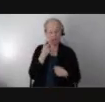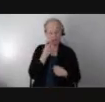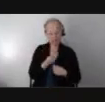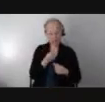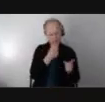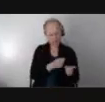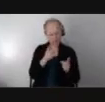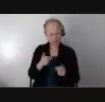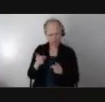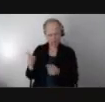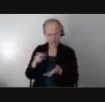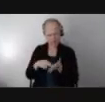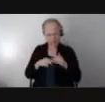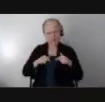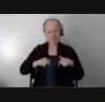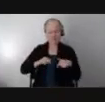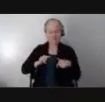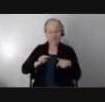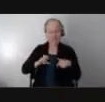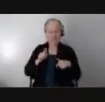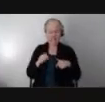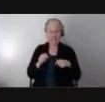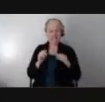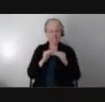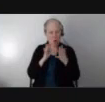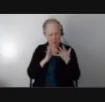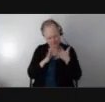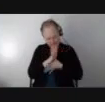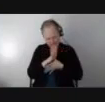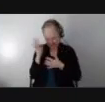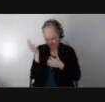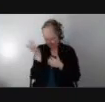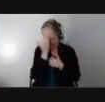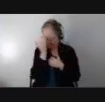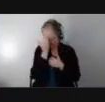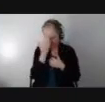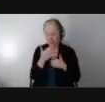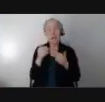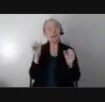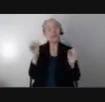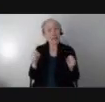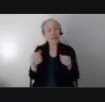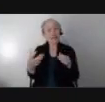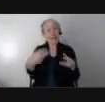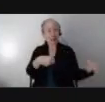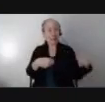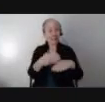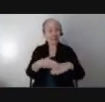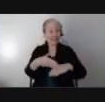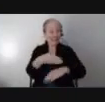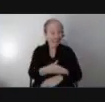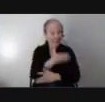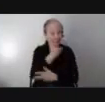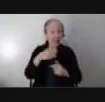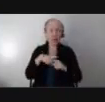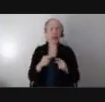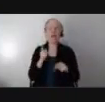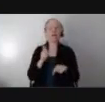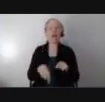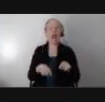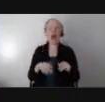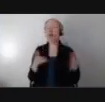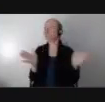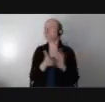very vigilant in our workplace, even as we see the visible signs of greater inclusivity. We have to be vigilant that we are